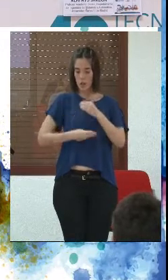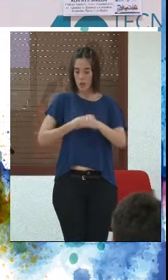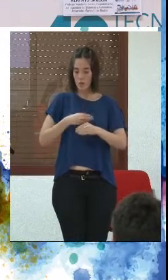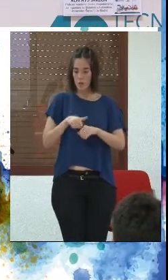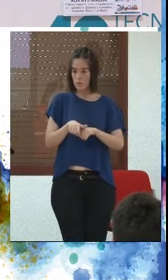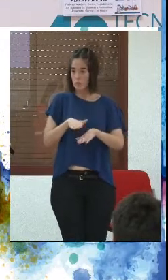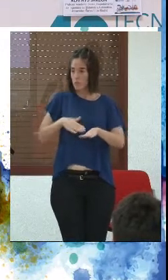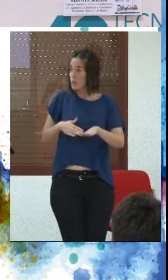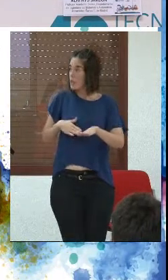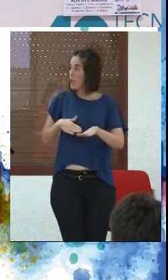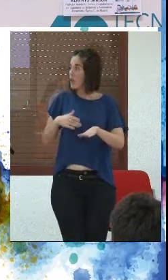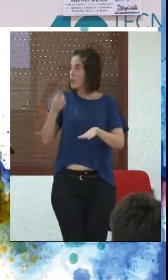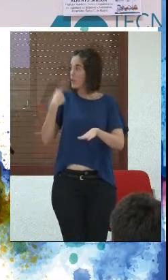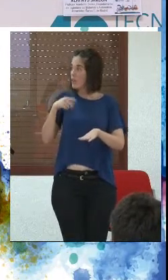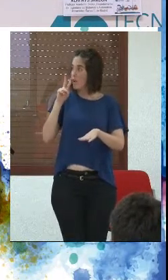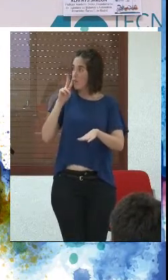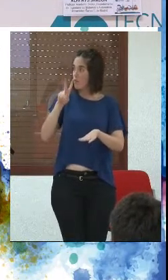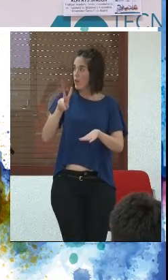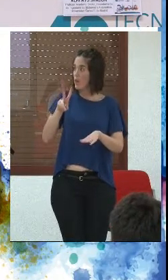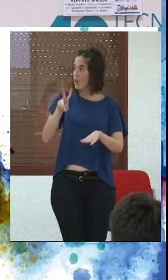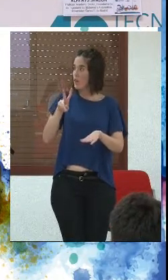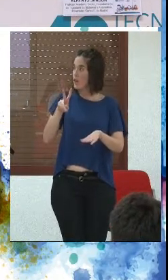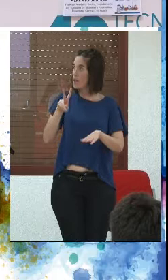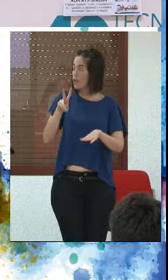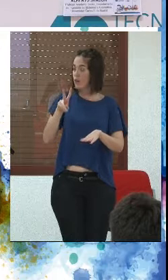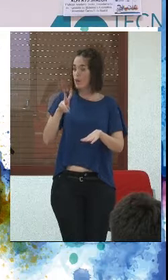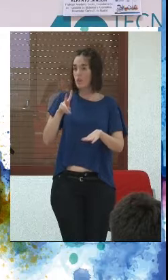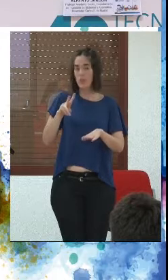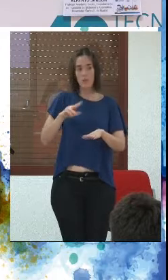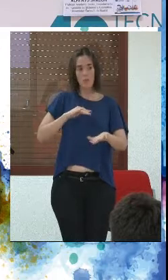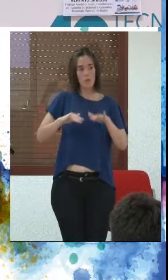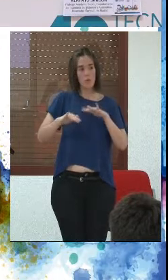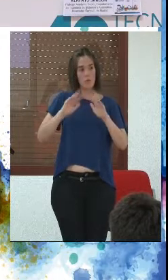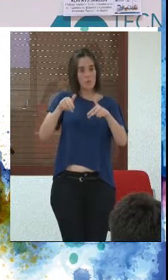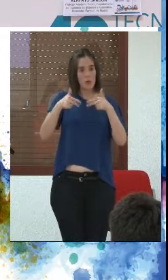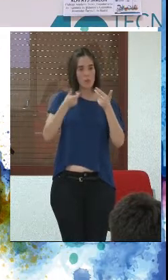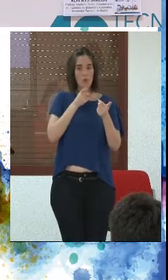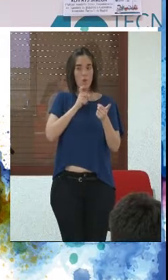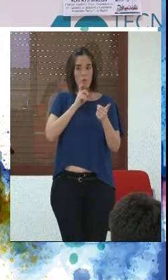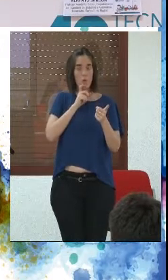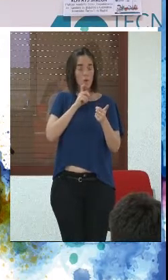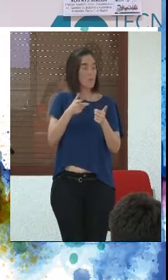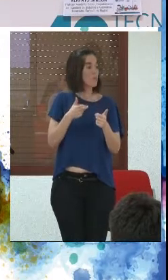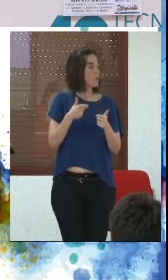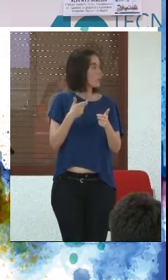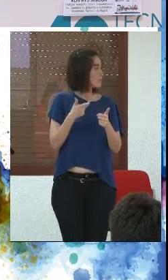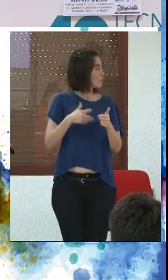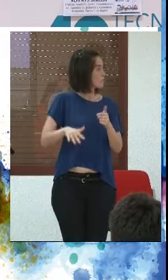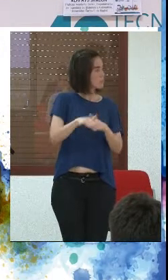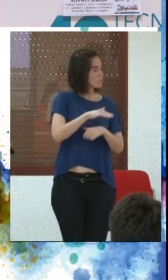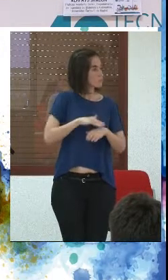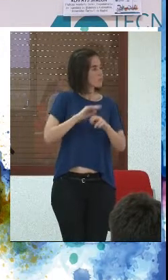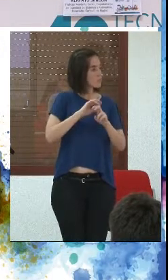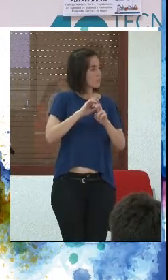engines. I don't know if the video can work, but in the video you will see how they help us to move in